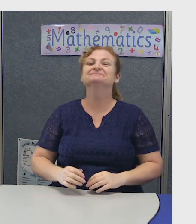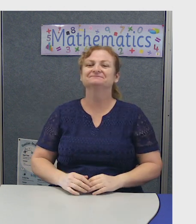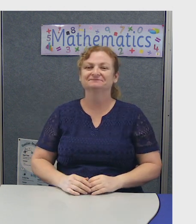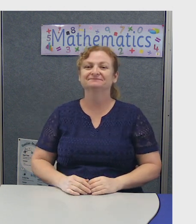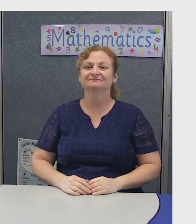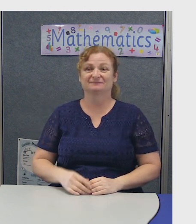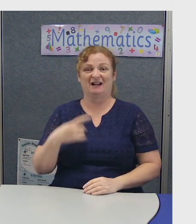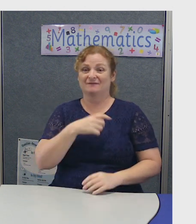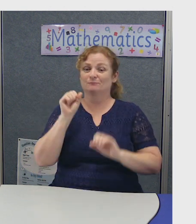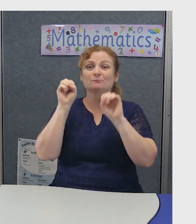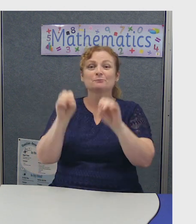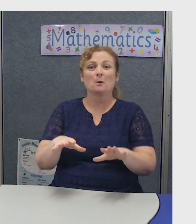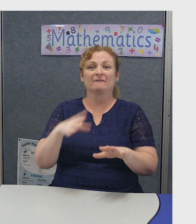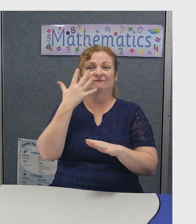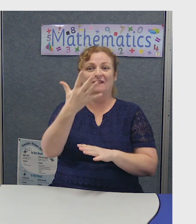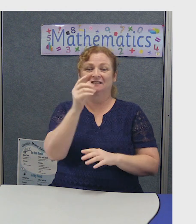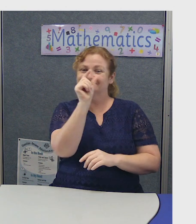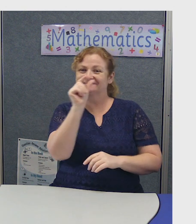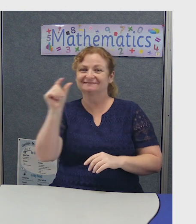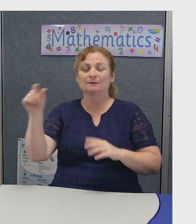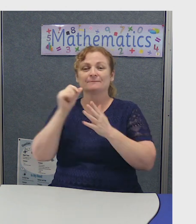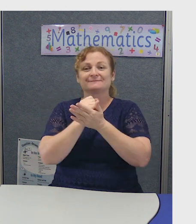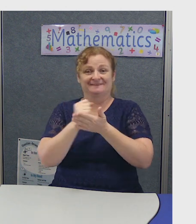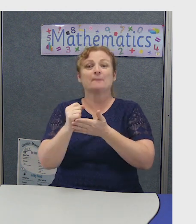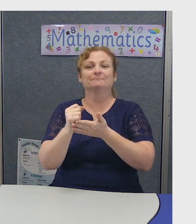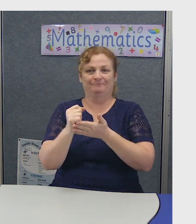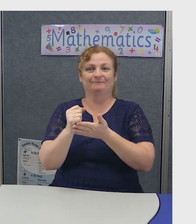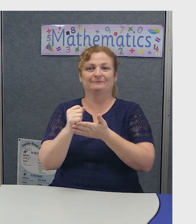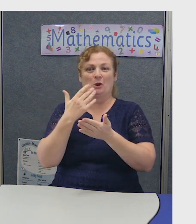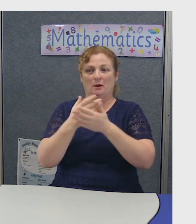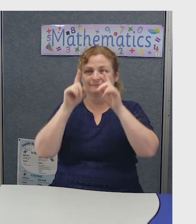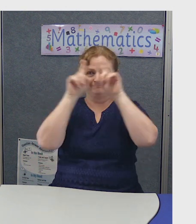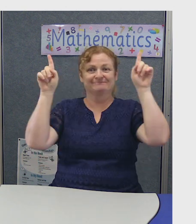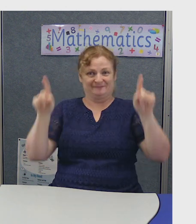I have placed a five-digit number on the place value chart.